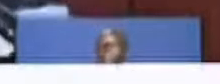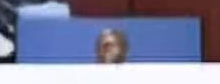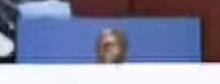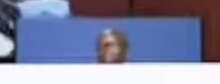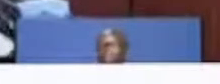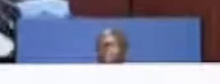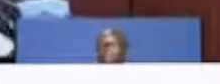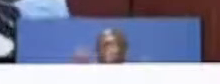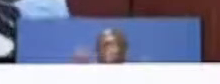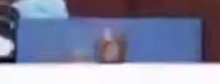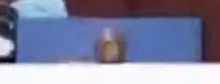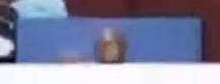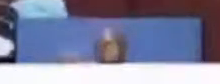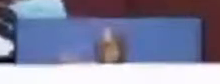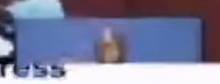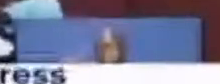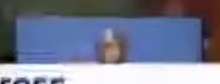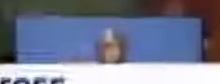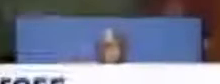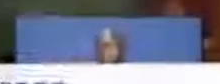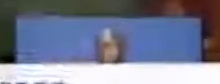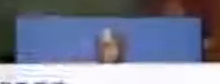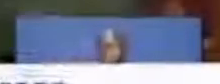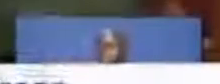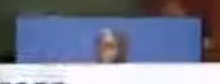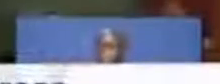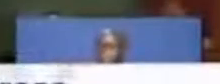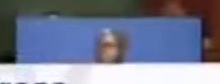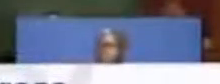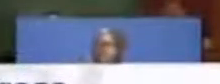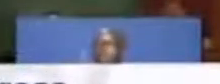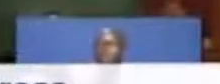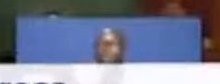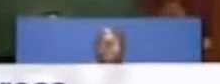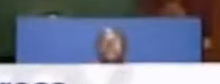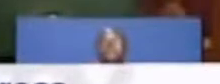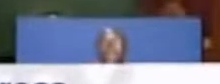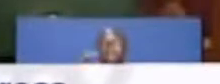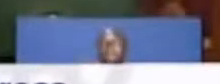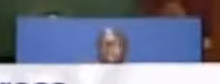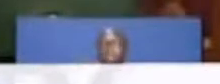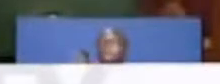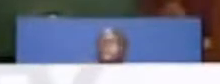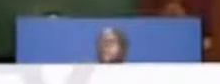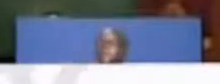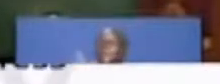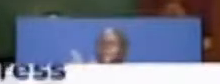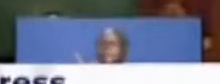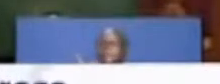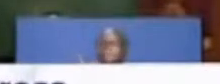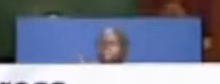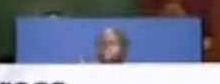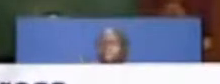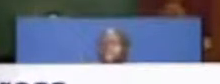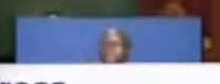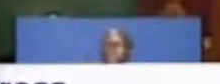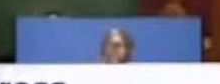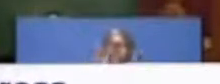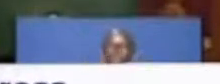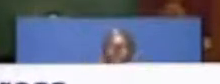To date, we have transported over 80 million liters of fuel across Lake Victoria to